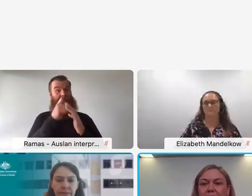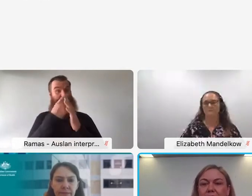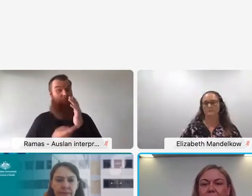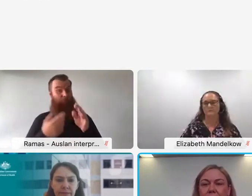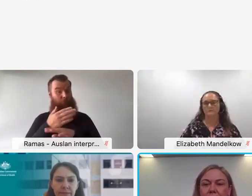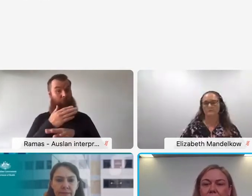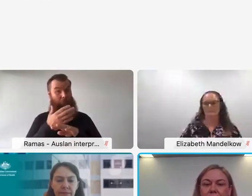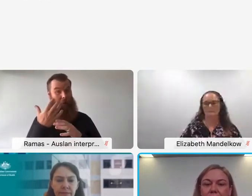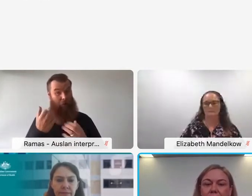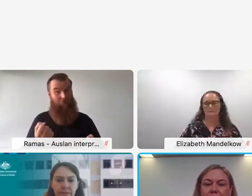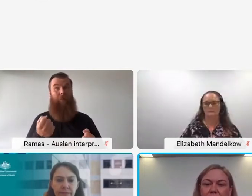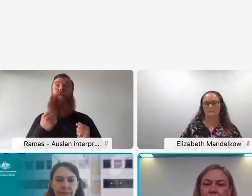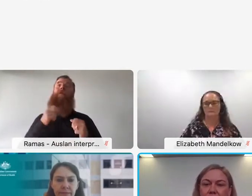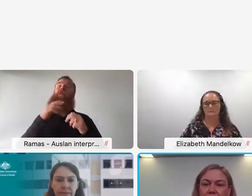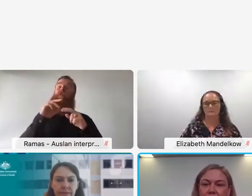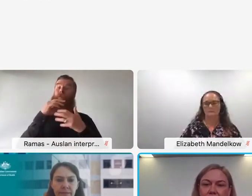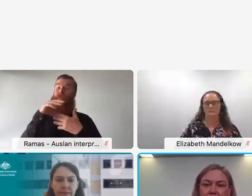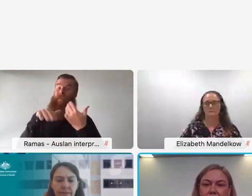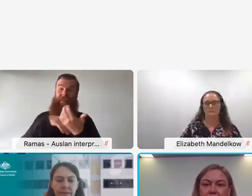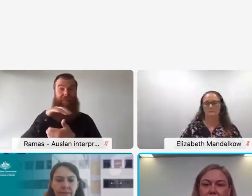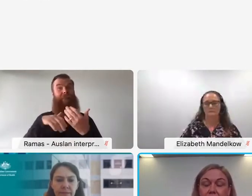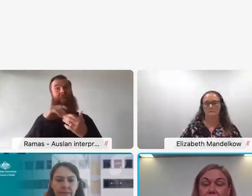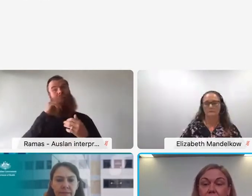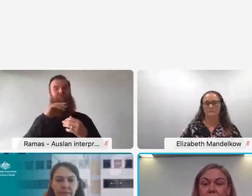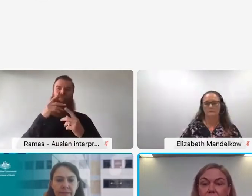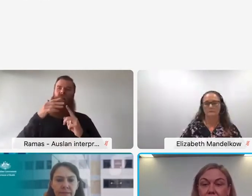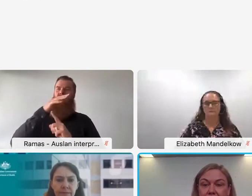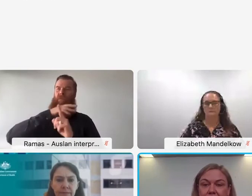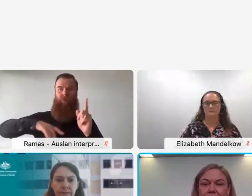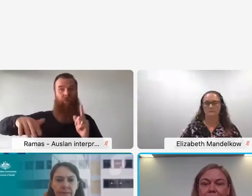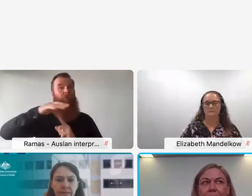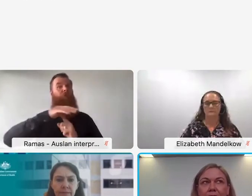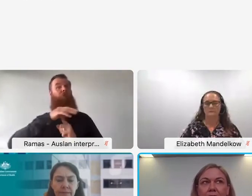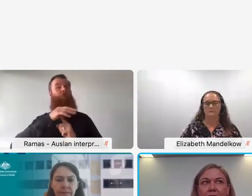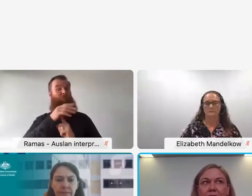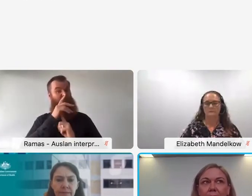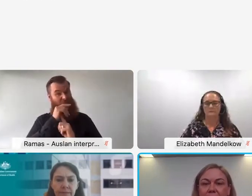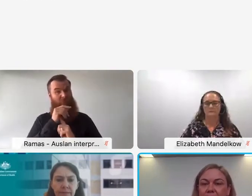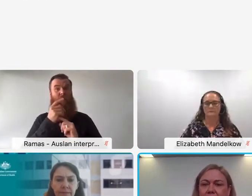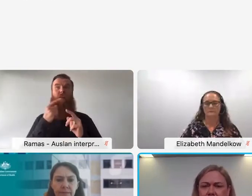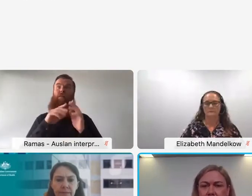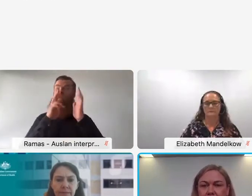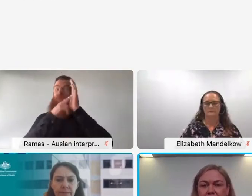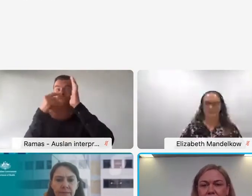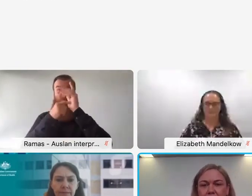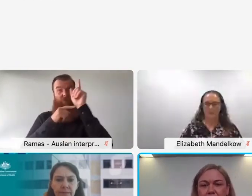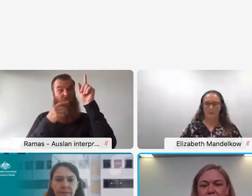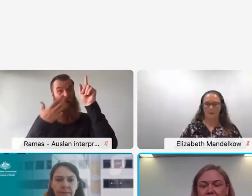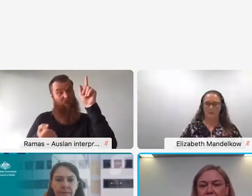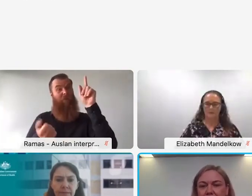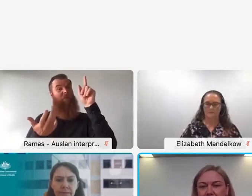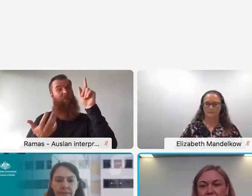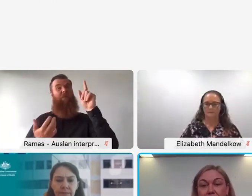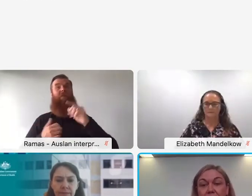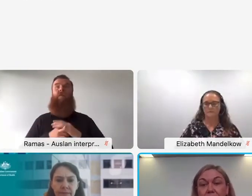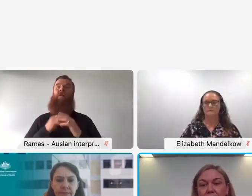a mixed environment in NT, but it's an extremely small community